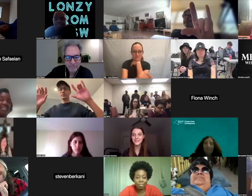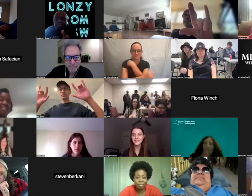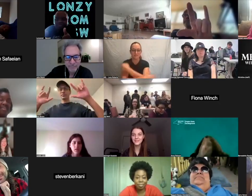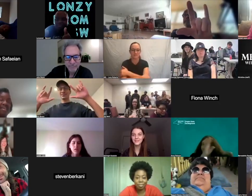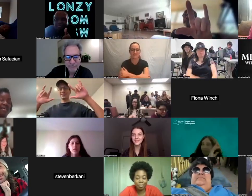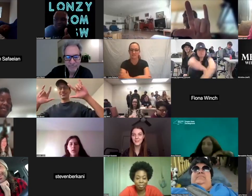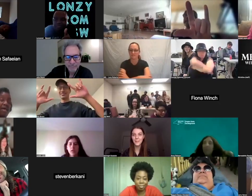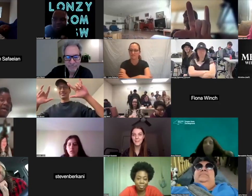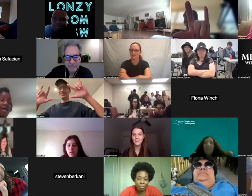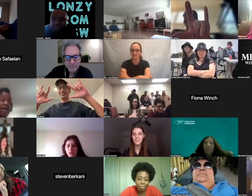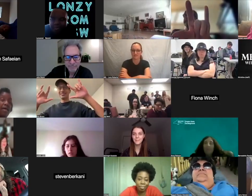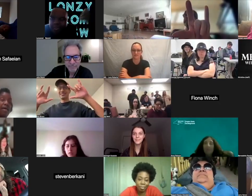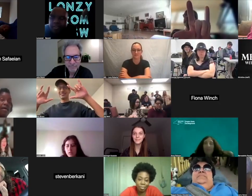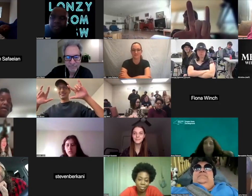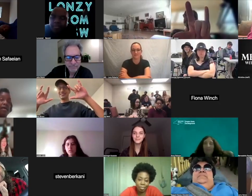say?